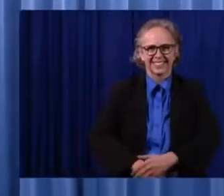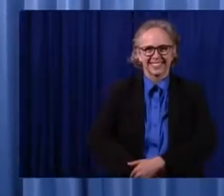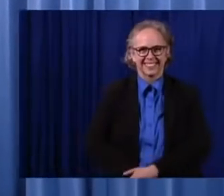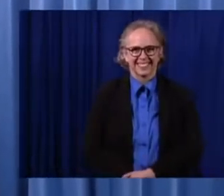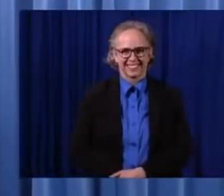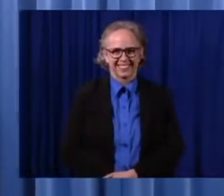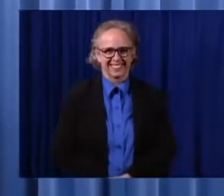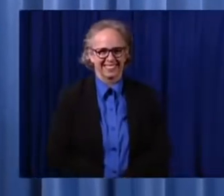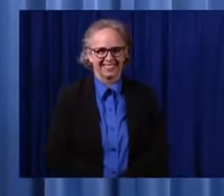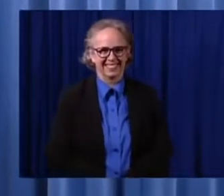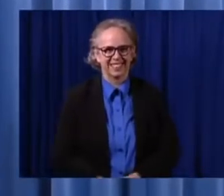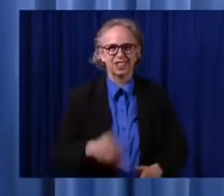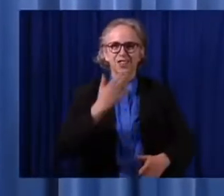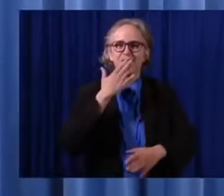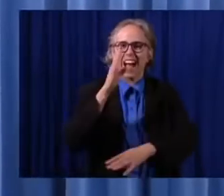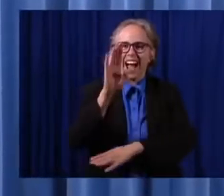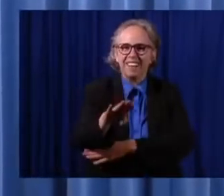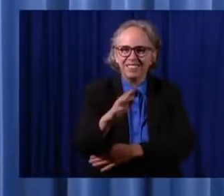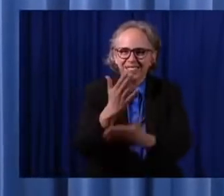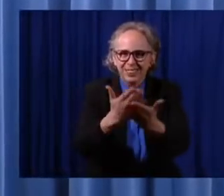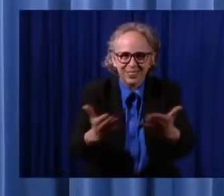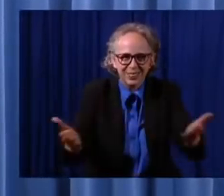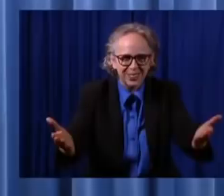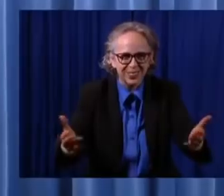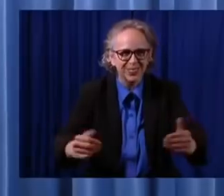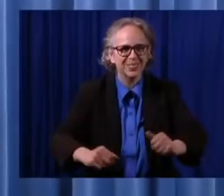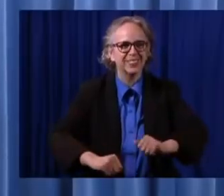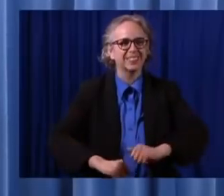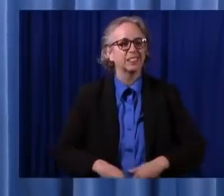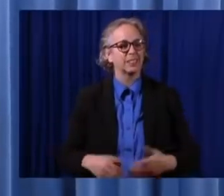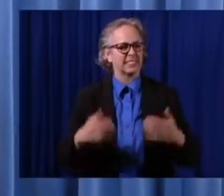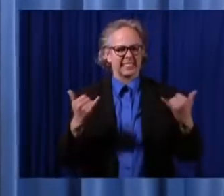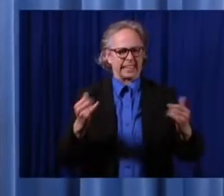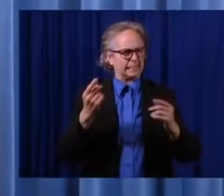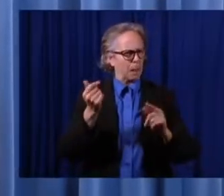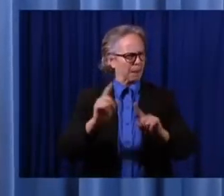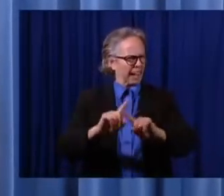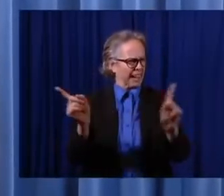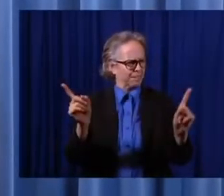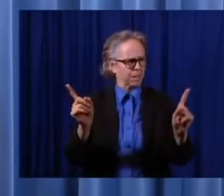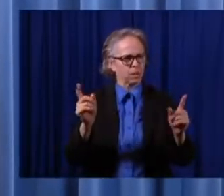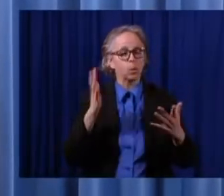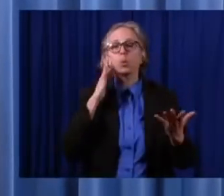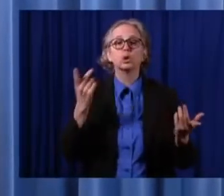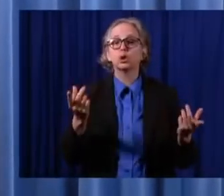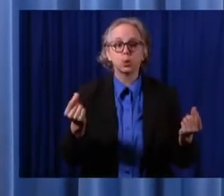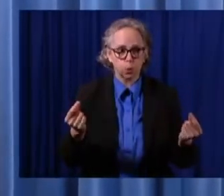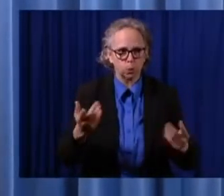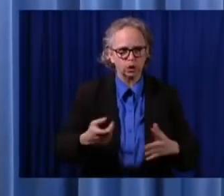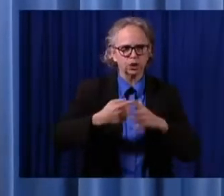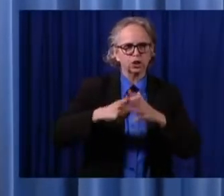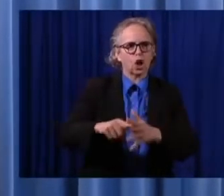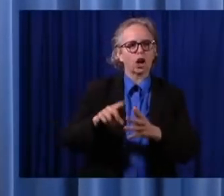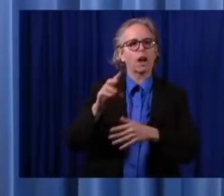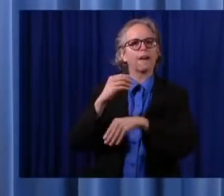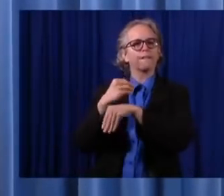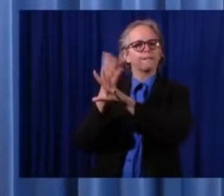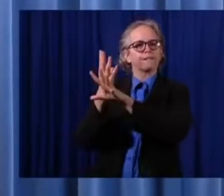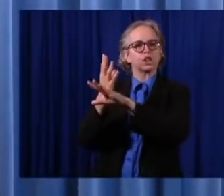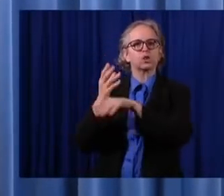7,104 hospitalizations, an increase of 53. The governor is speaking. Let's listen in. Swearing in